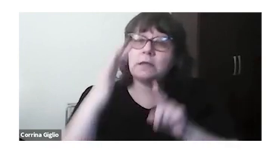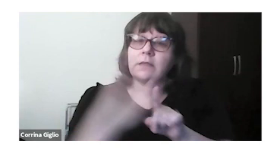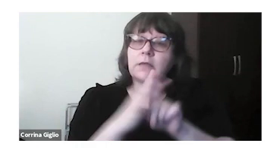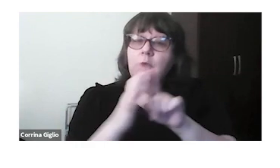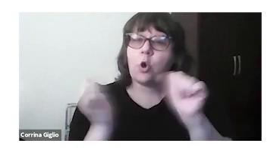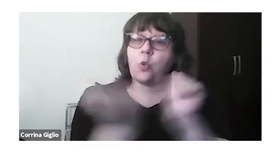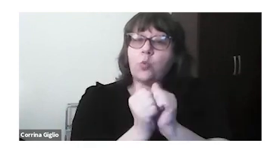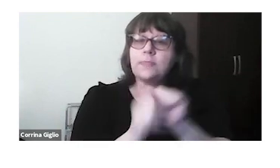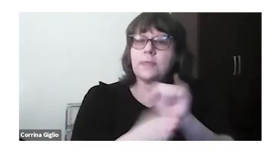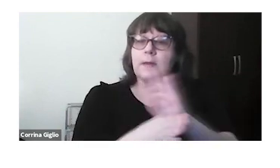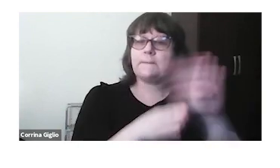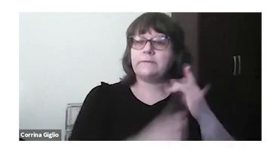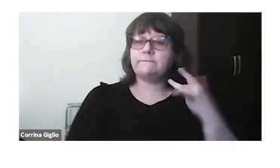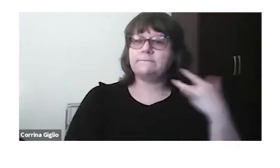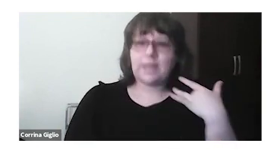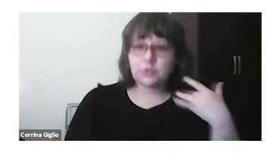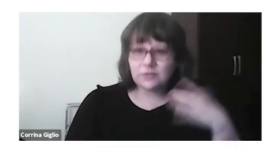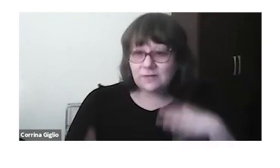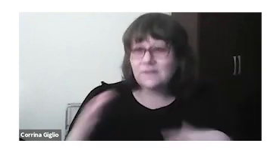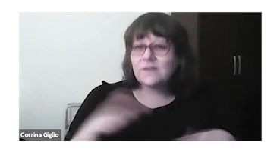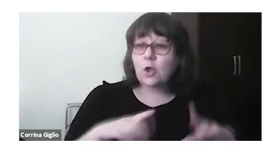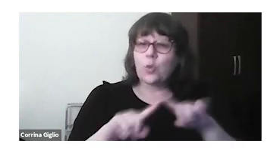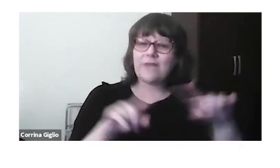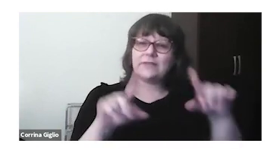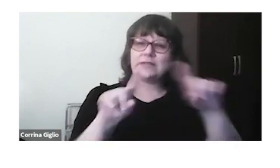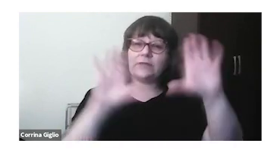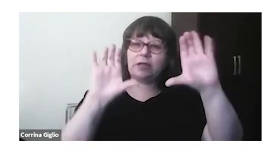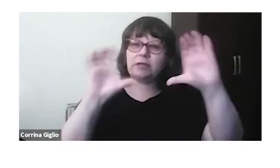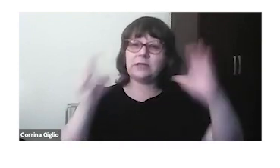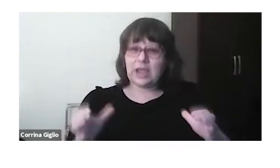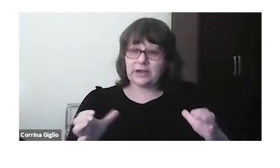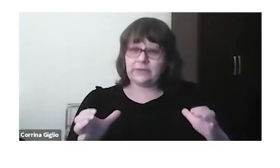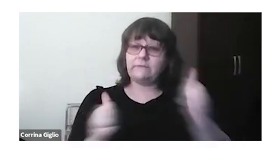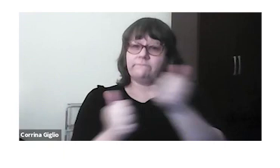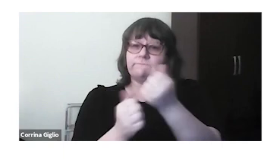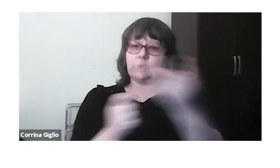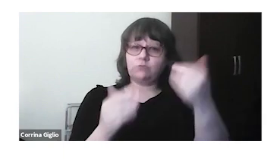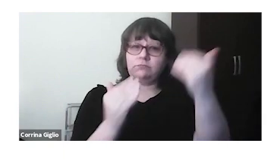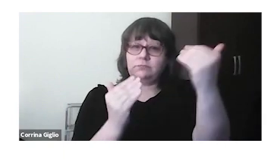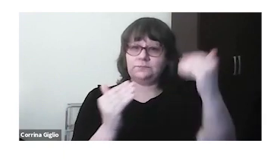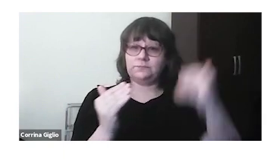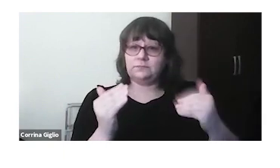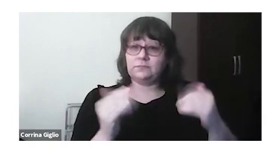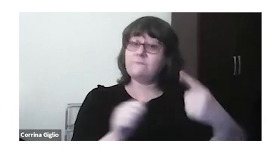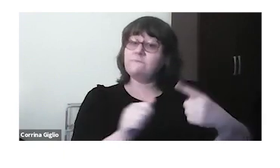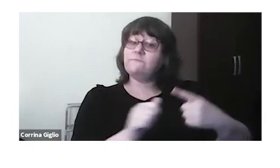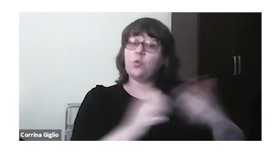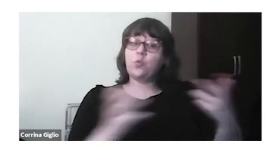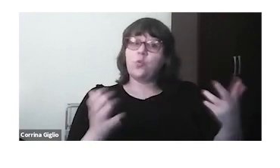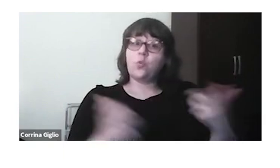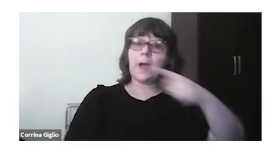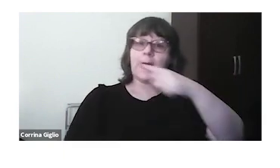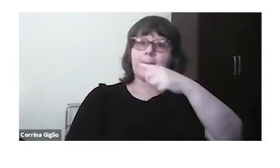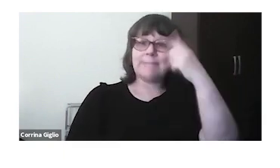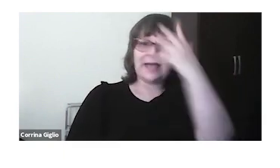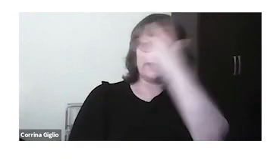the fashion industry. And we have it separated into a few themes. The first is